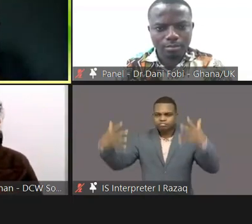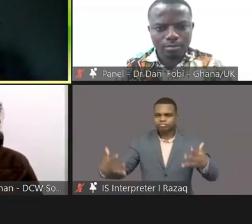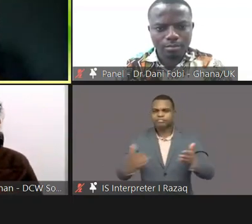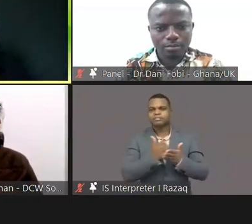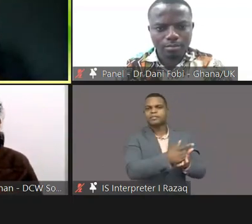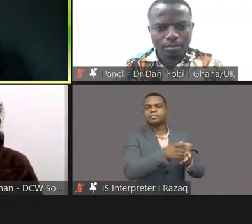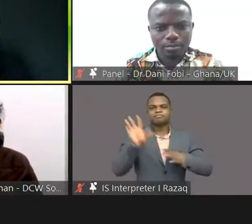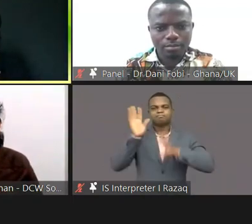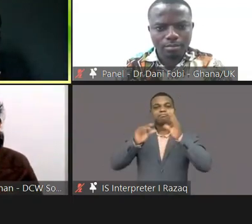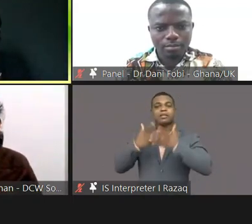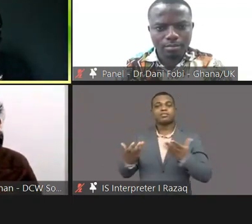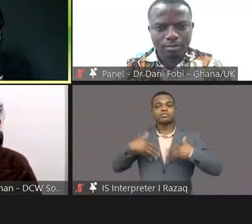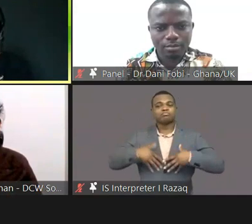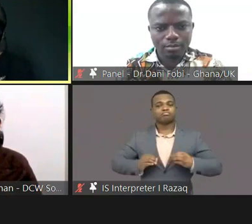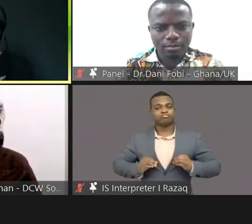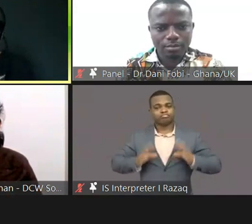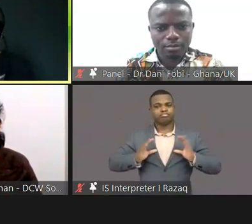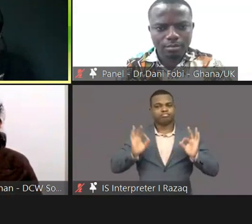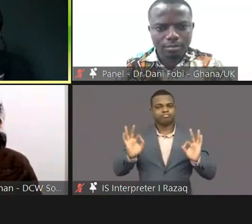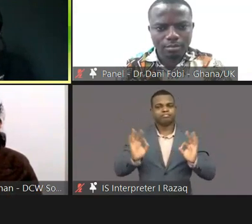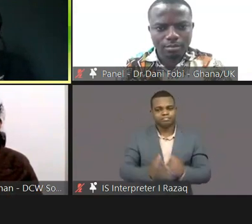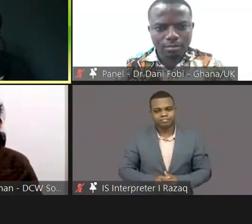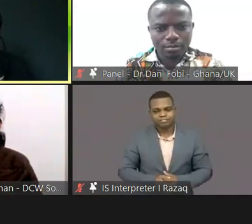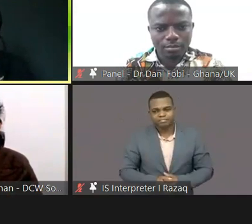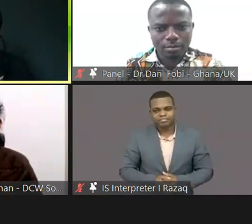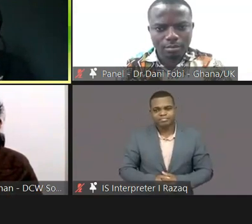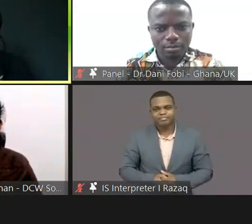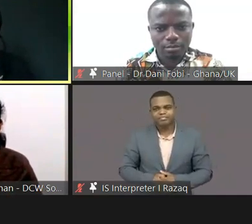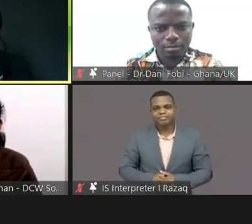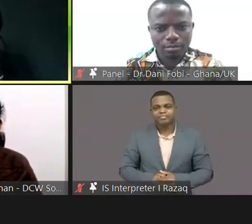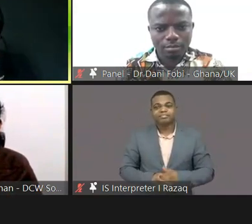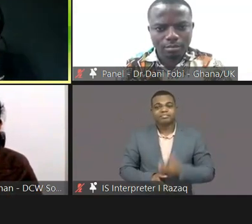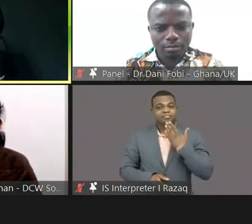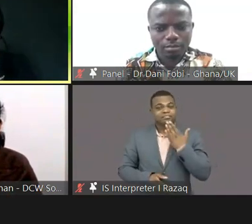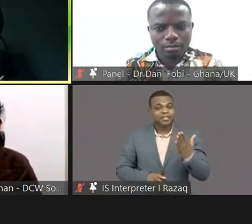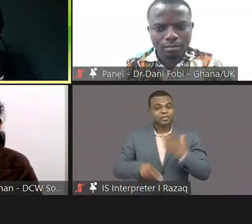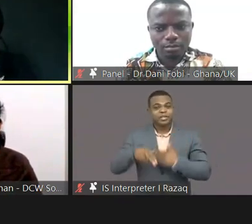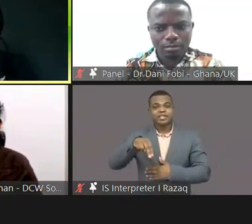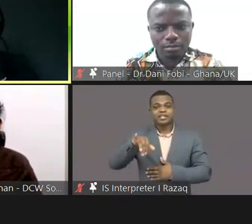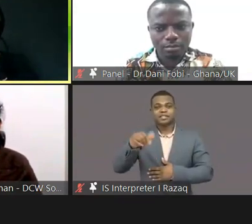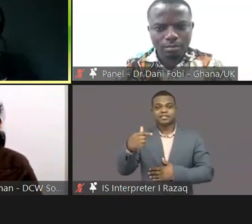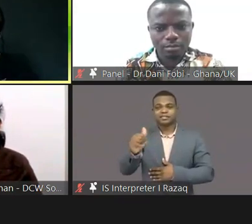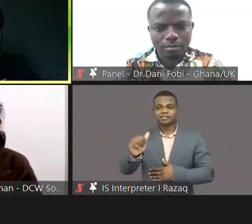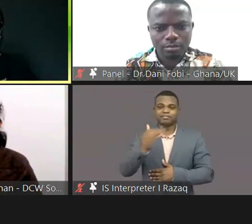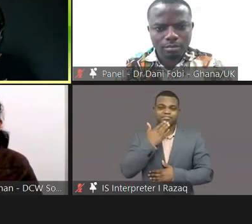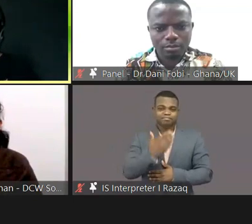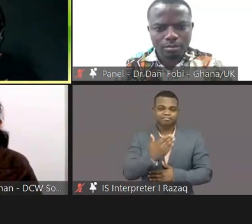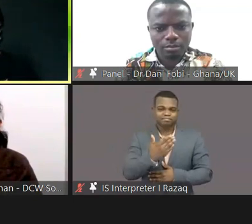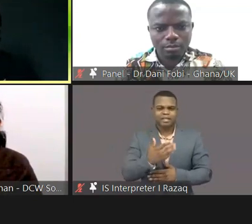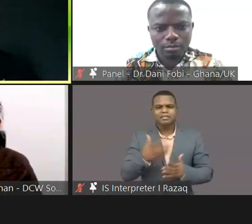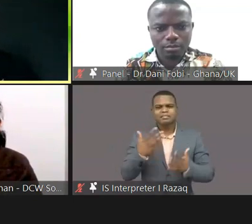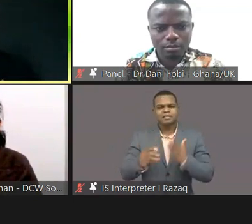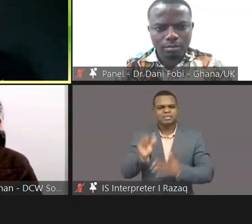Nita. And perhaps a little bit related to that, a question that has come up, and I might ask